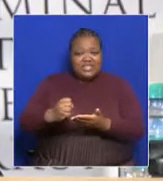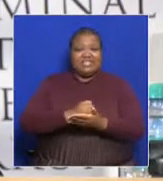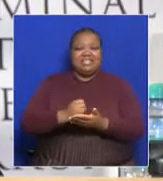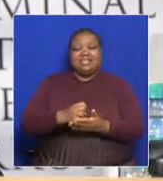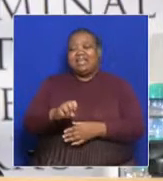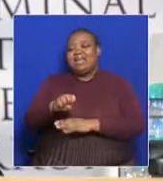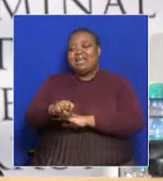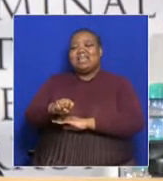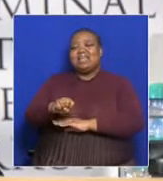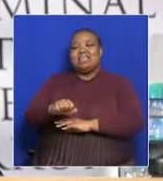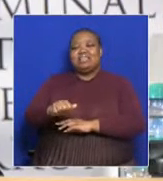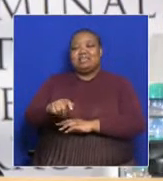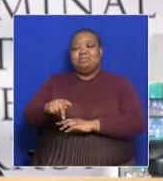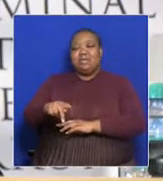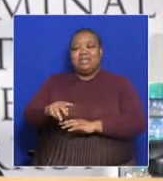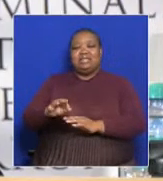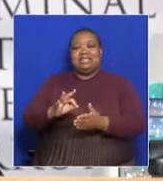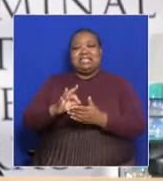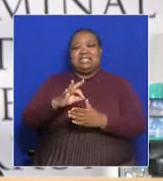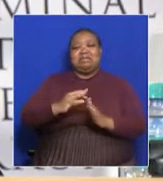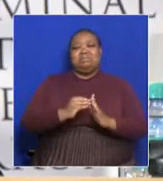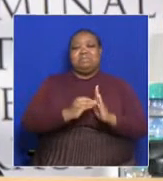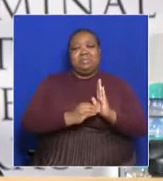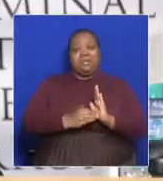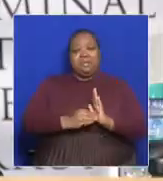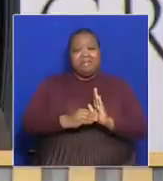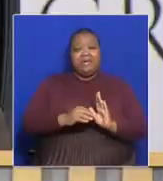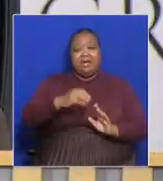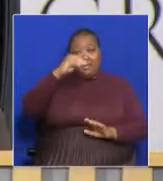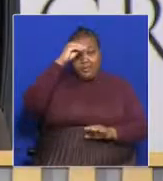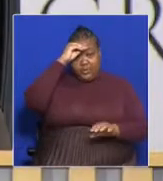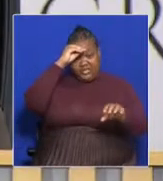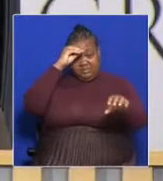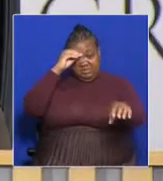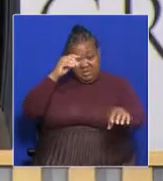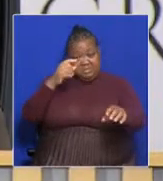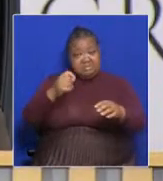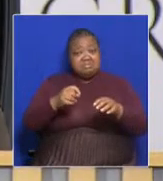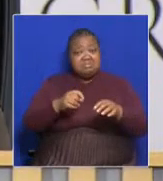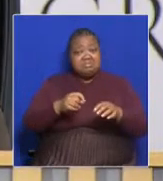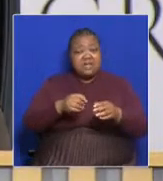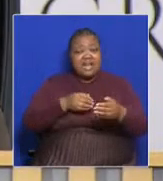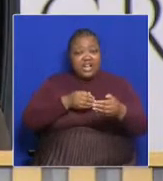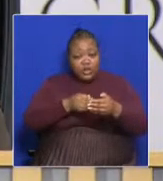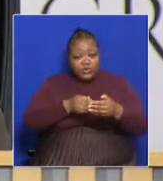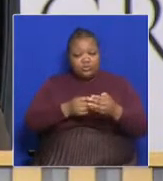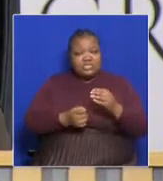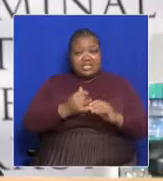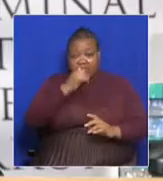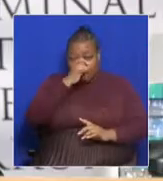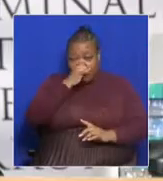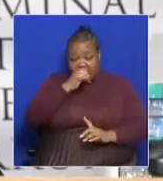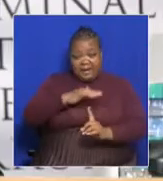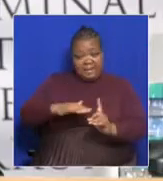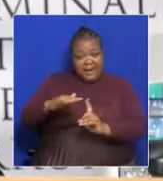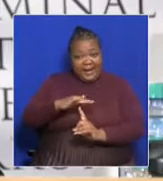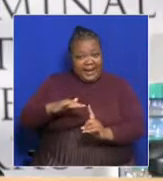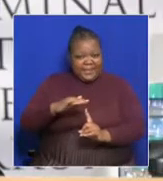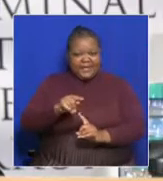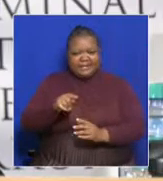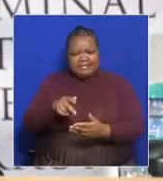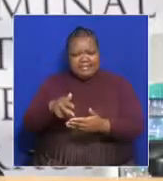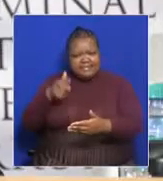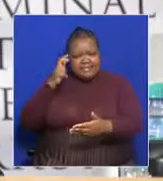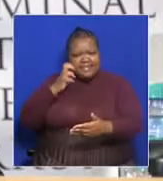the relevant station where the crime was committed. I interpret that to mean they have the